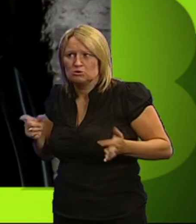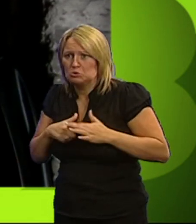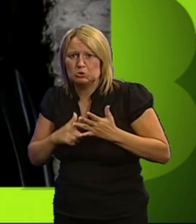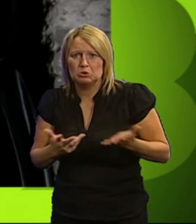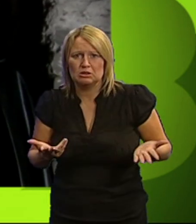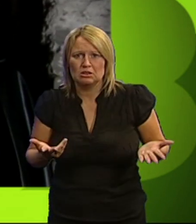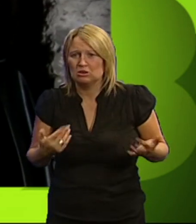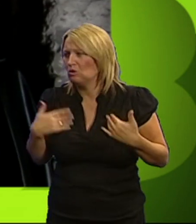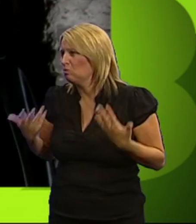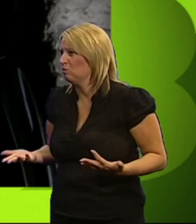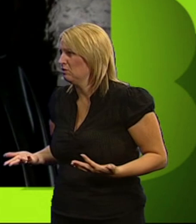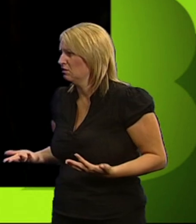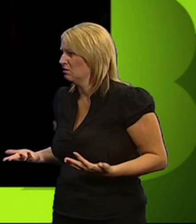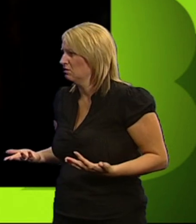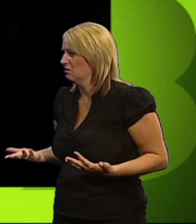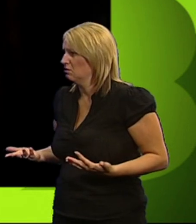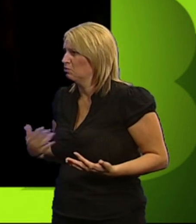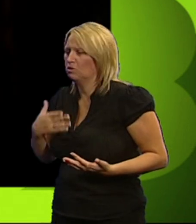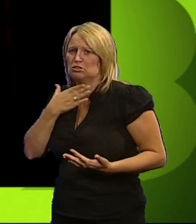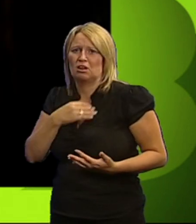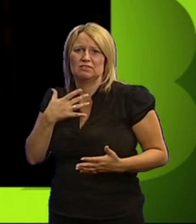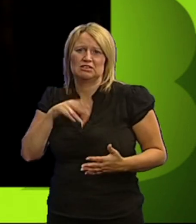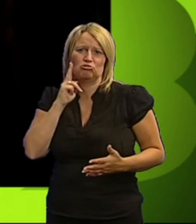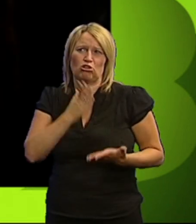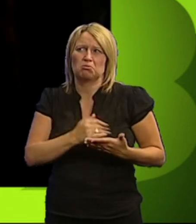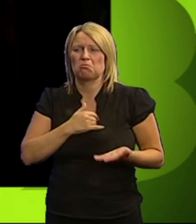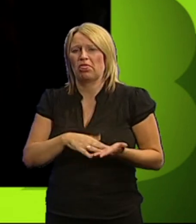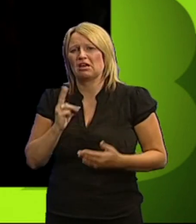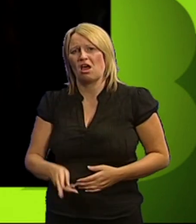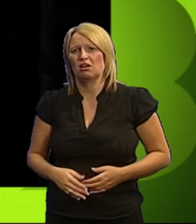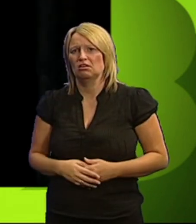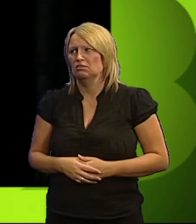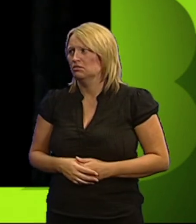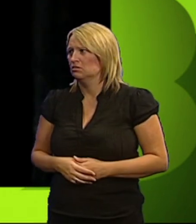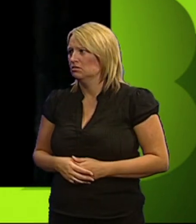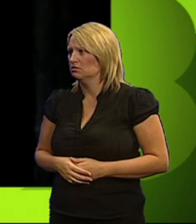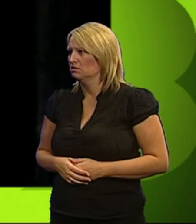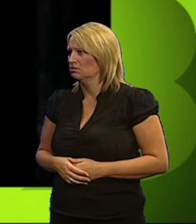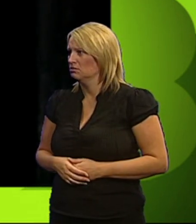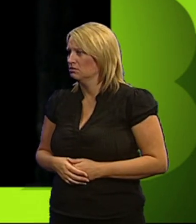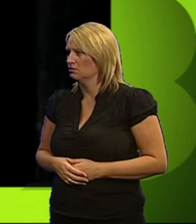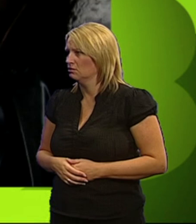gonna do? I don't know, Robin. I just wish I'd never trusted my mum again.